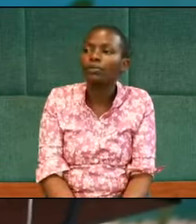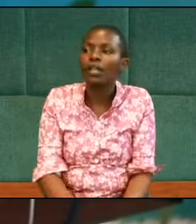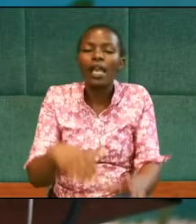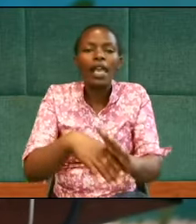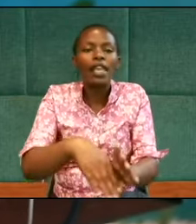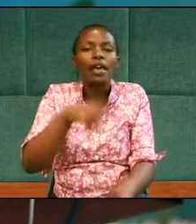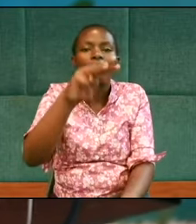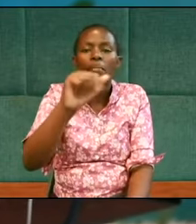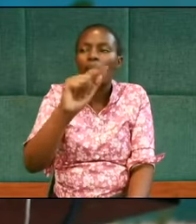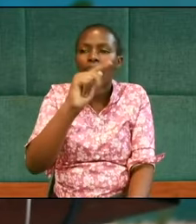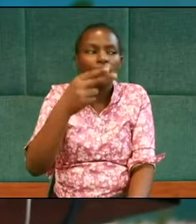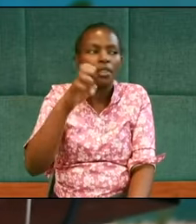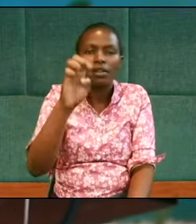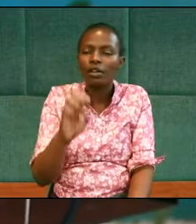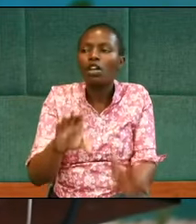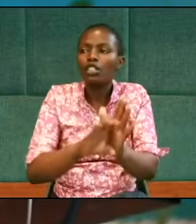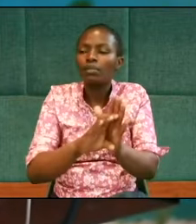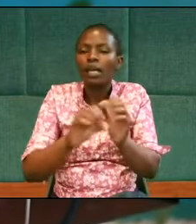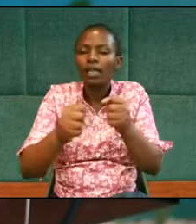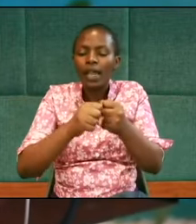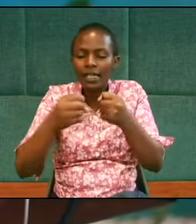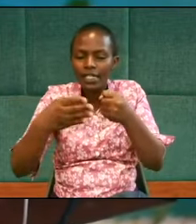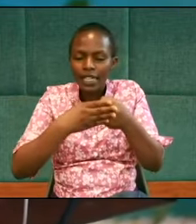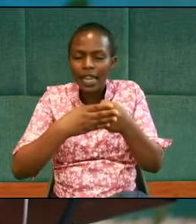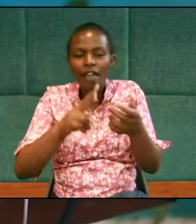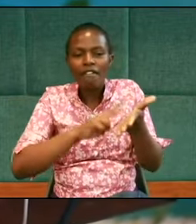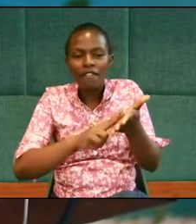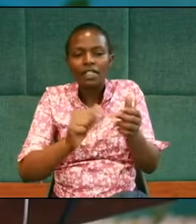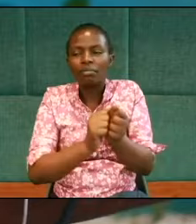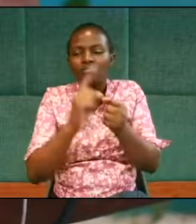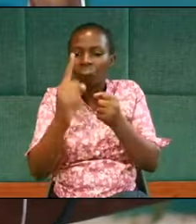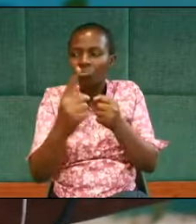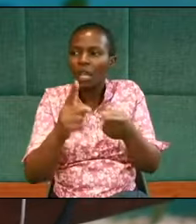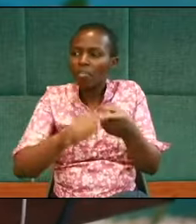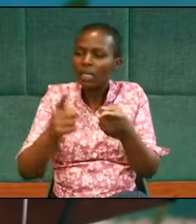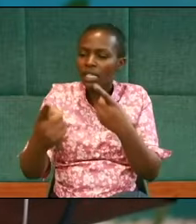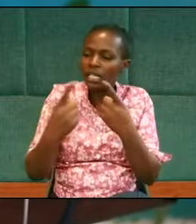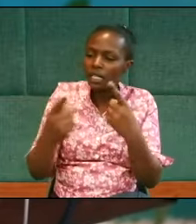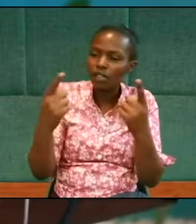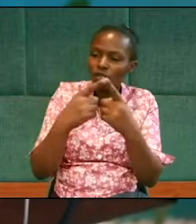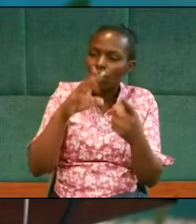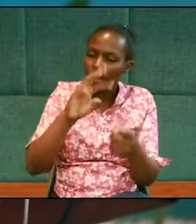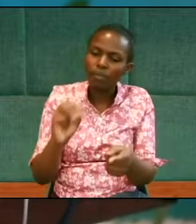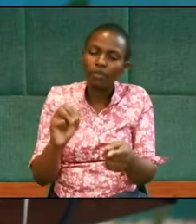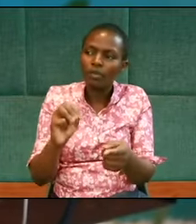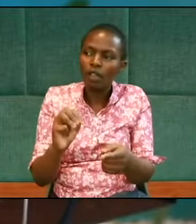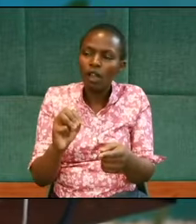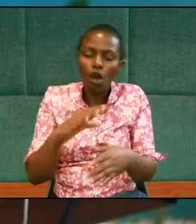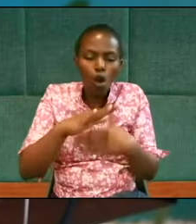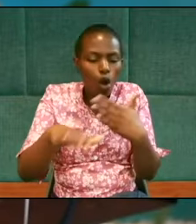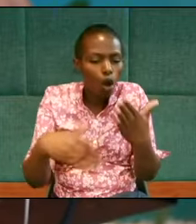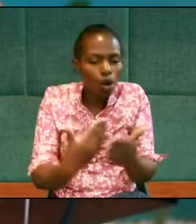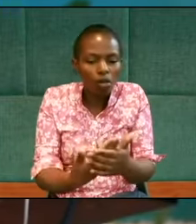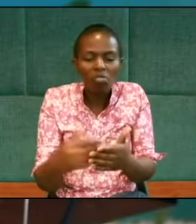Matthew chapter 19, verse 11. But he said to them, all cannot accept the